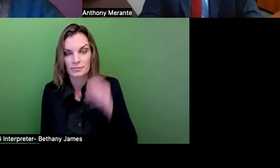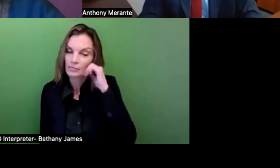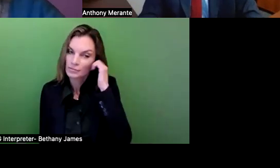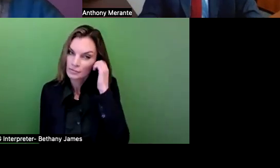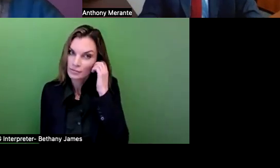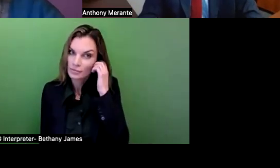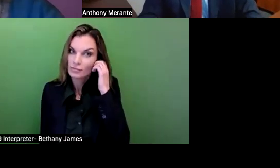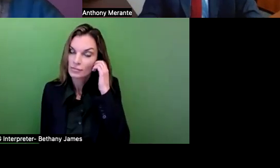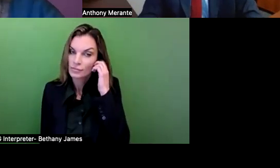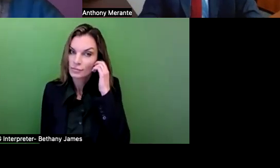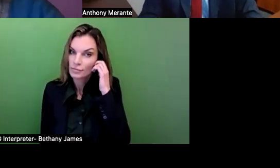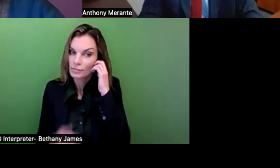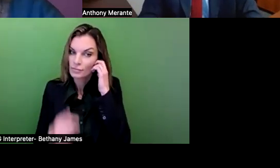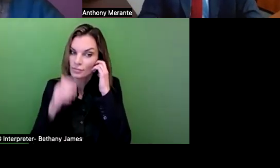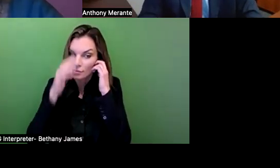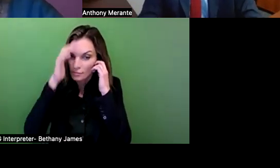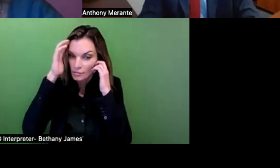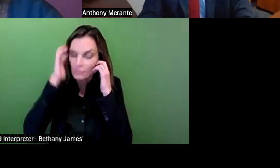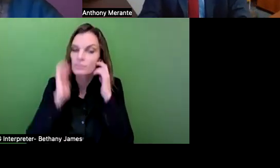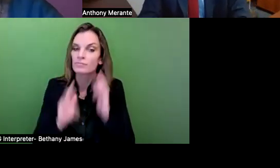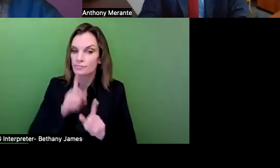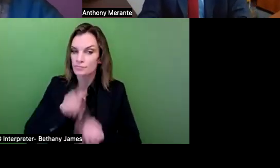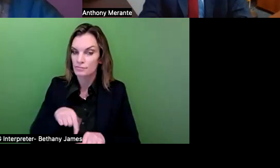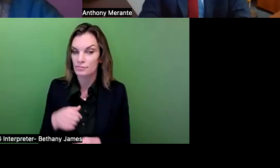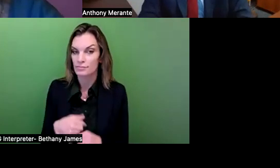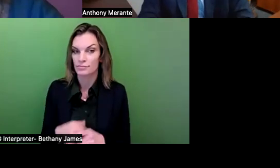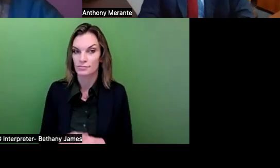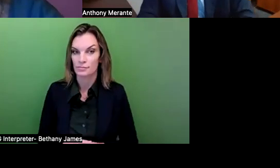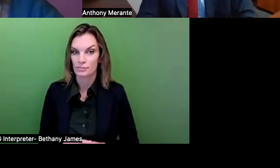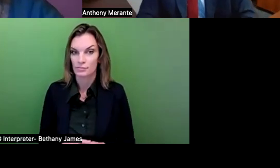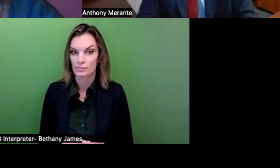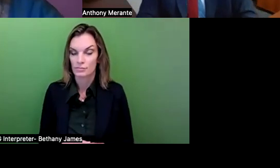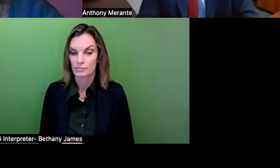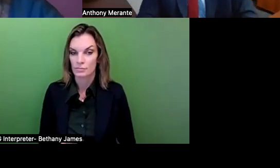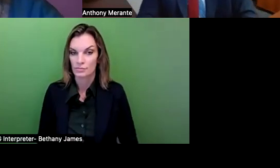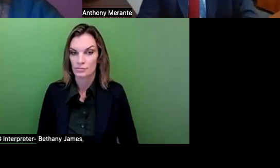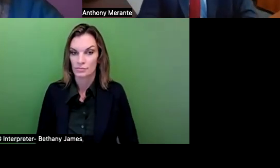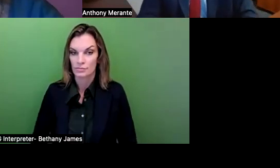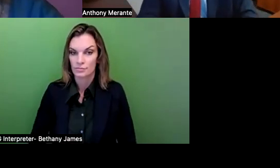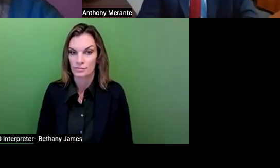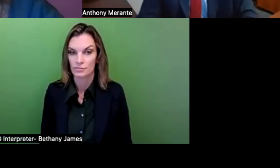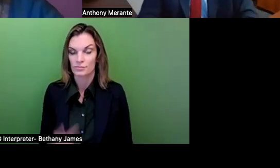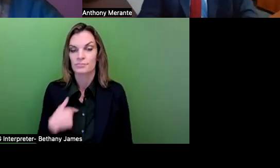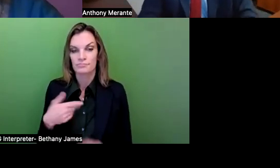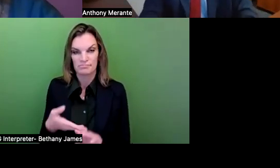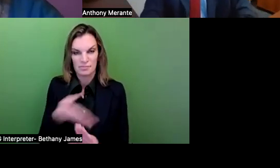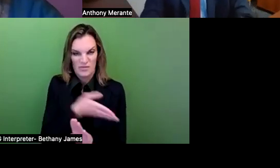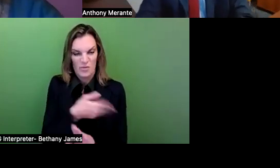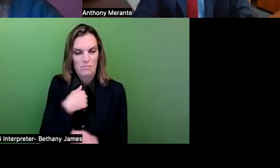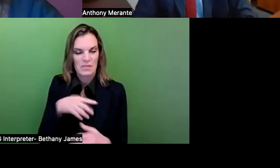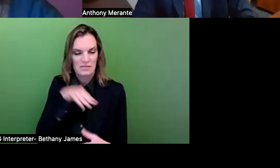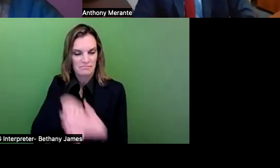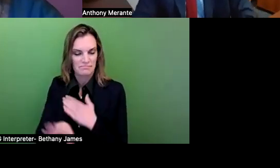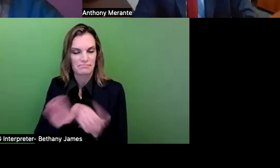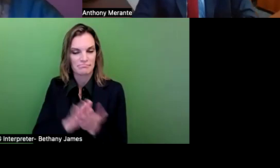We have been able to take all of, and this is not just me, this is before me, before I was mayor,